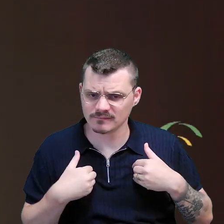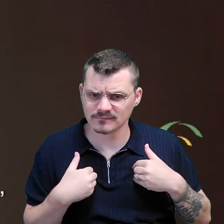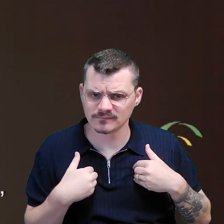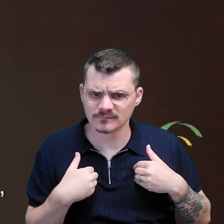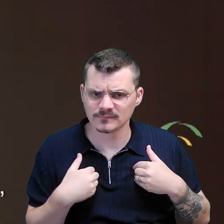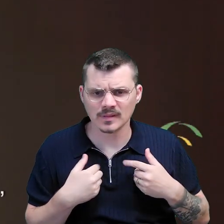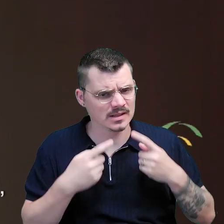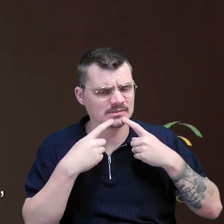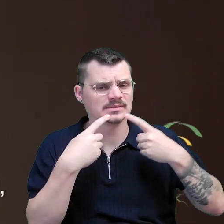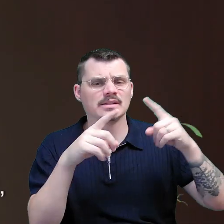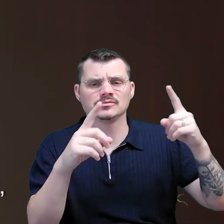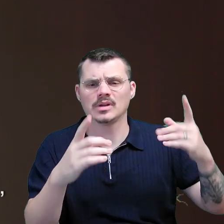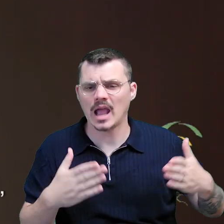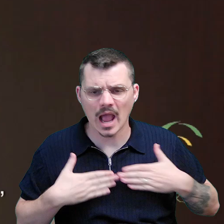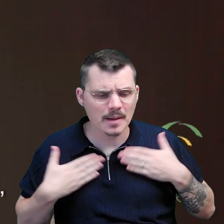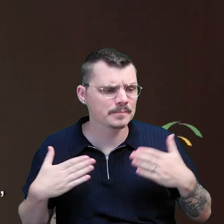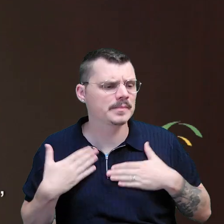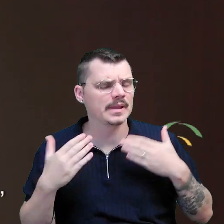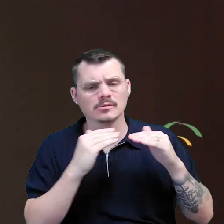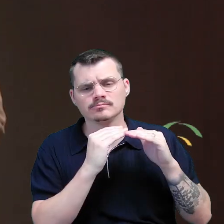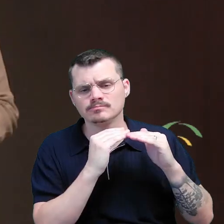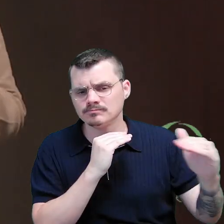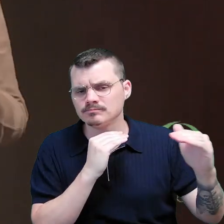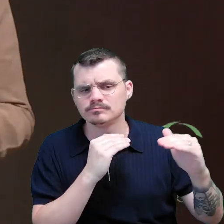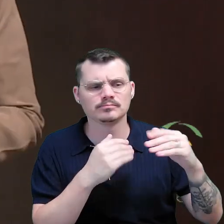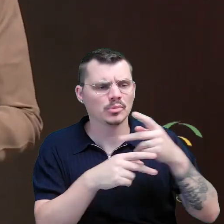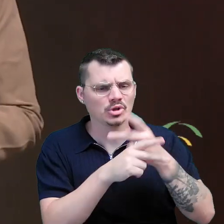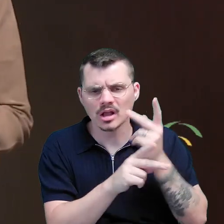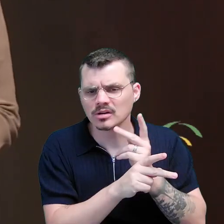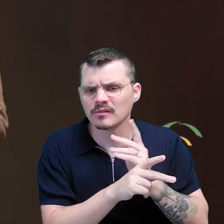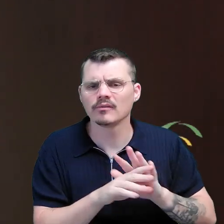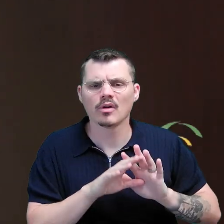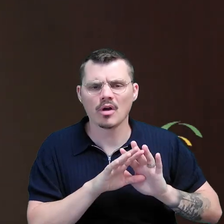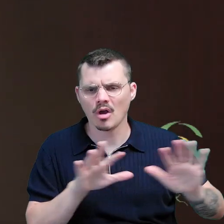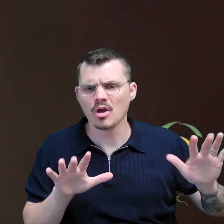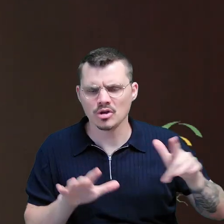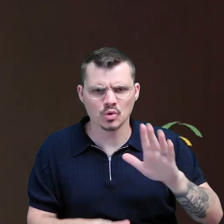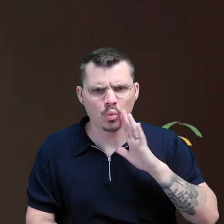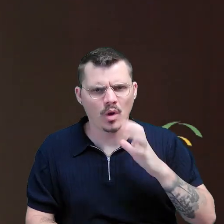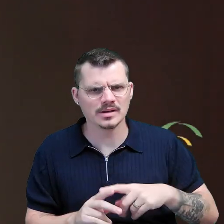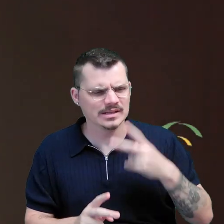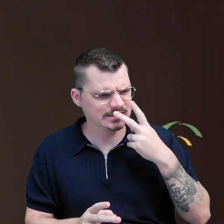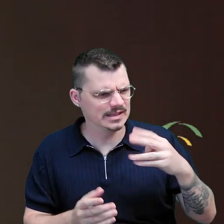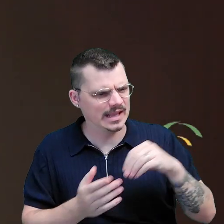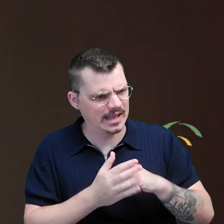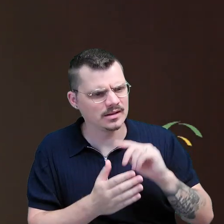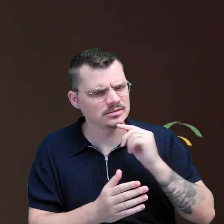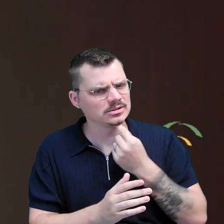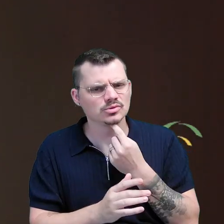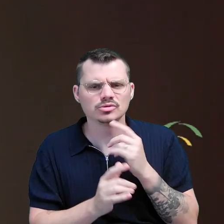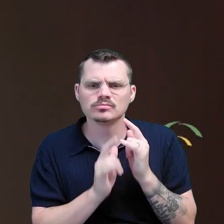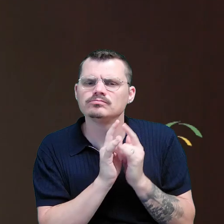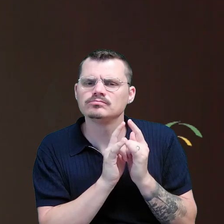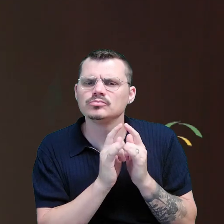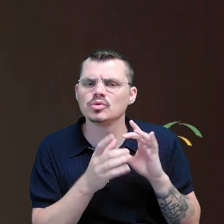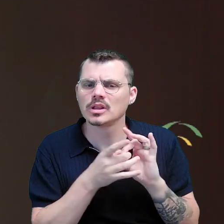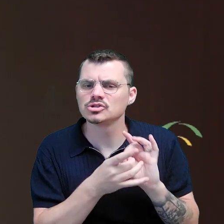relationships. Very successful, very happy, sustained, productive, all the things you'd like to see in an intimate